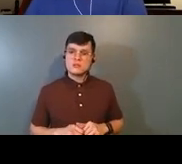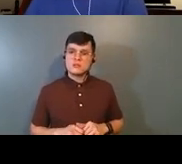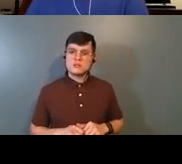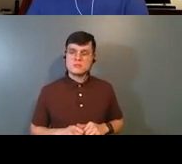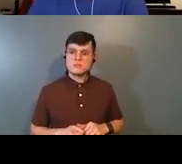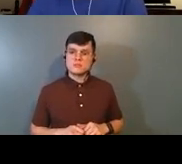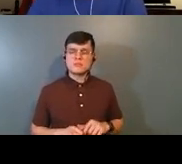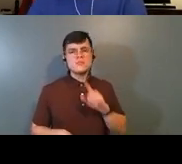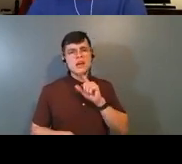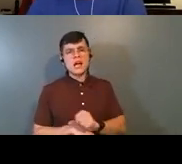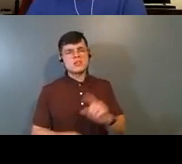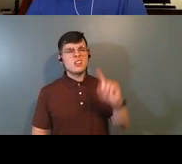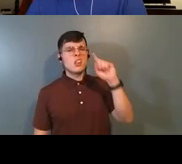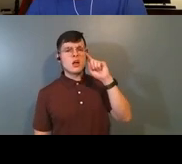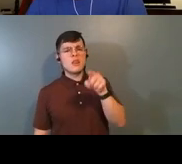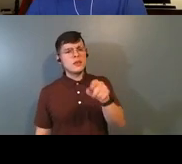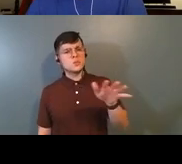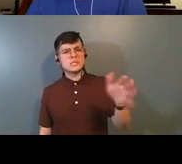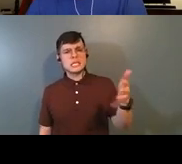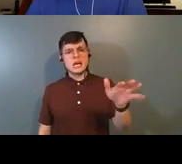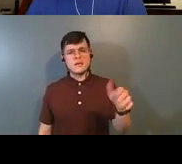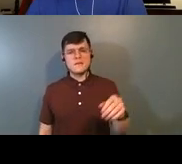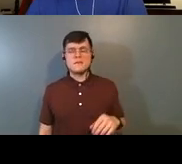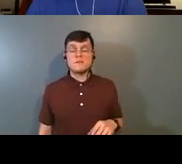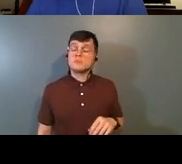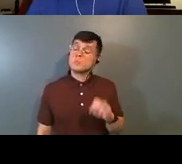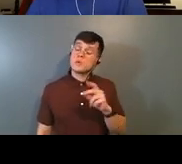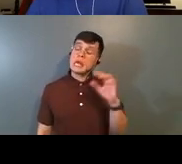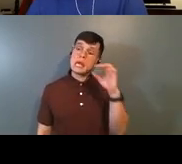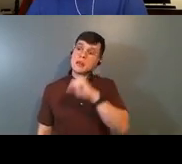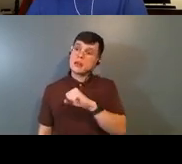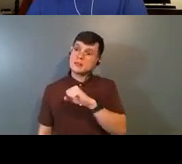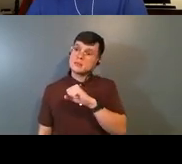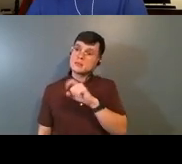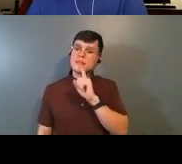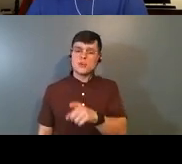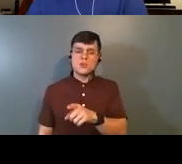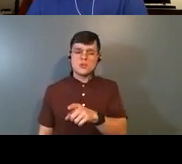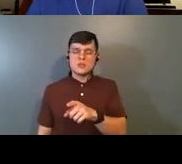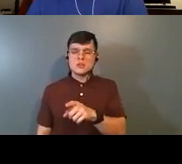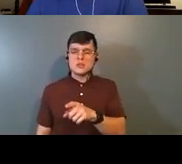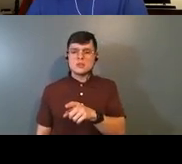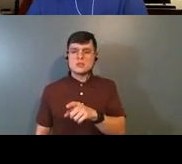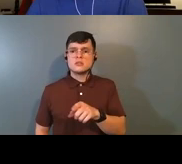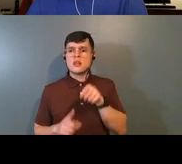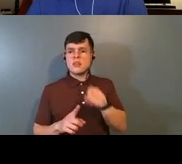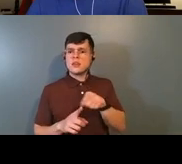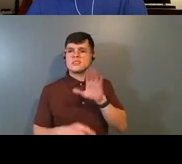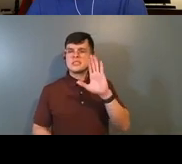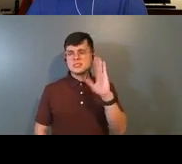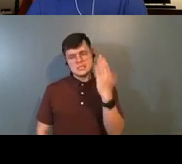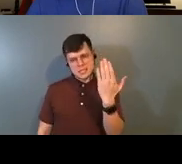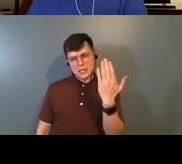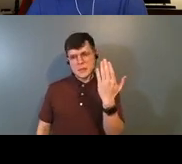I actually thought this was kind of, okay, so I guess there's this, this seems like the